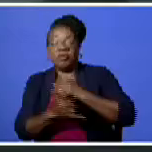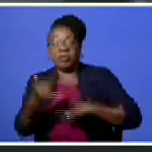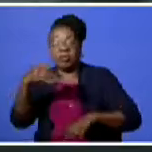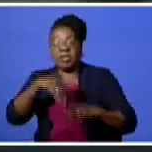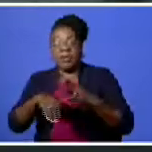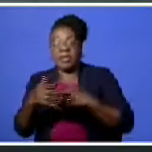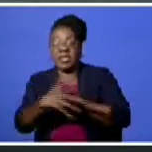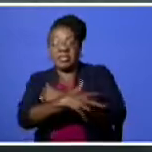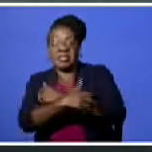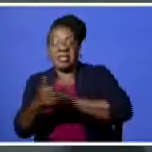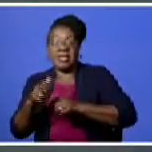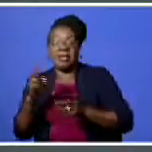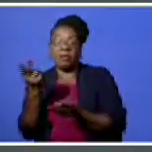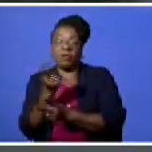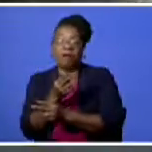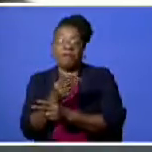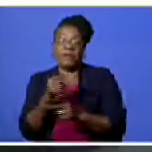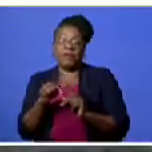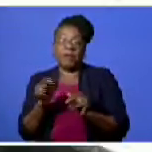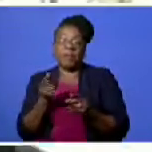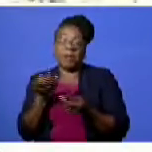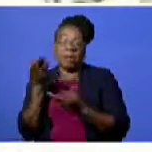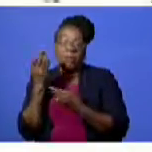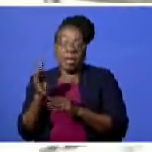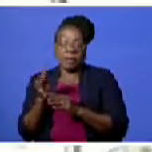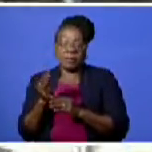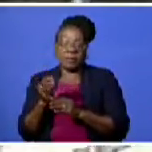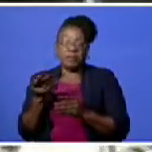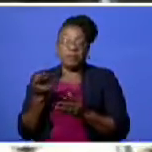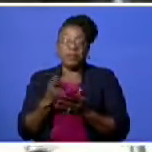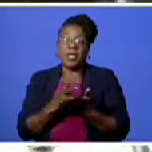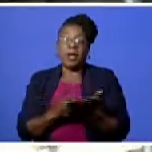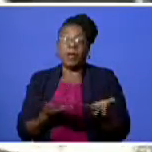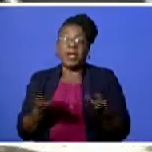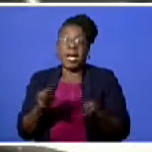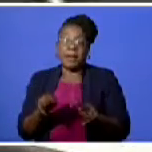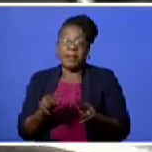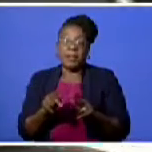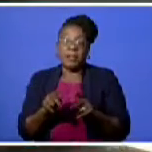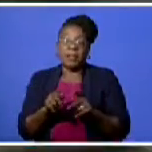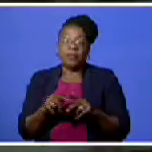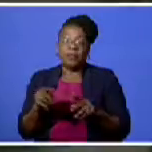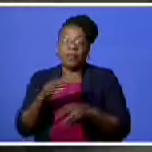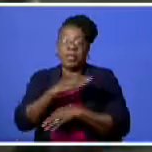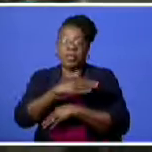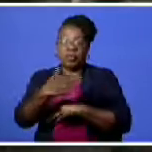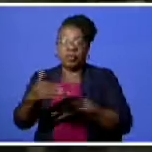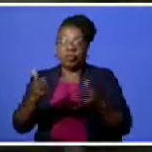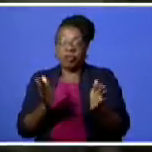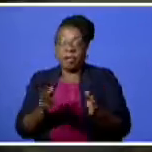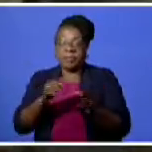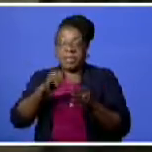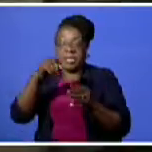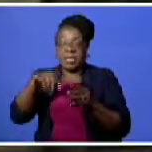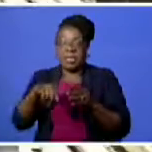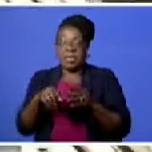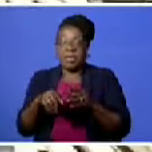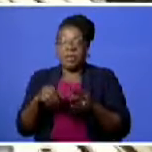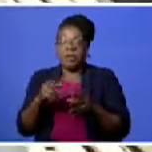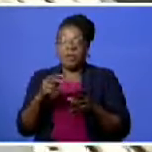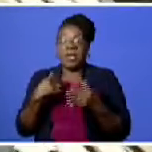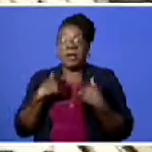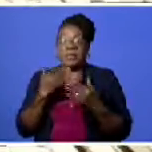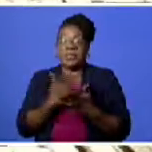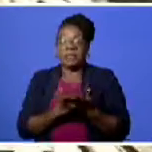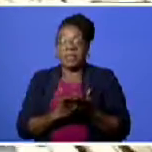boats. The anxious fisherman told us what happens when the traps are taken to various drops for the big catch. We have something what we call a wrench